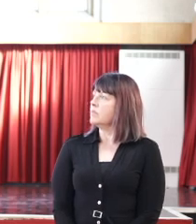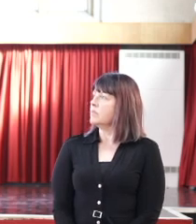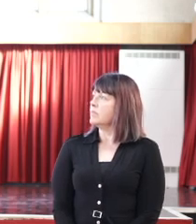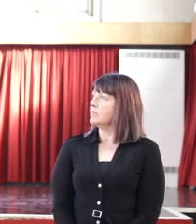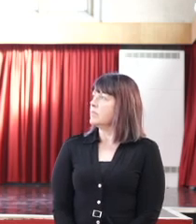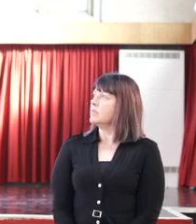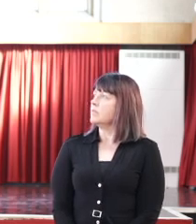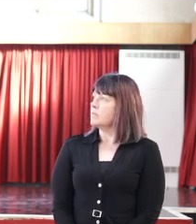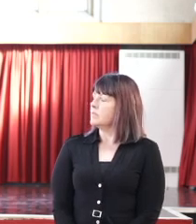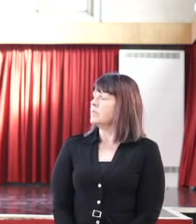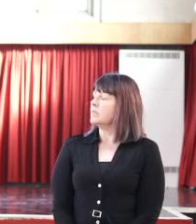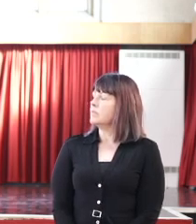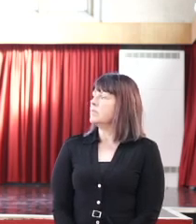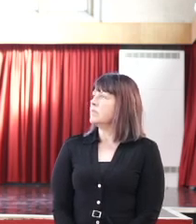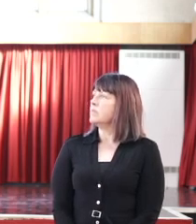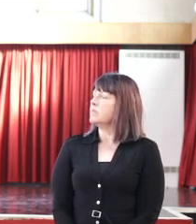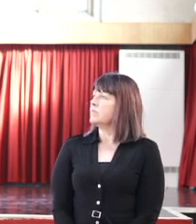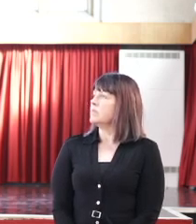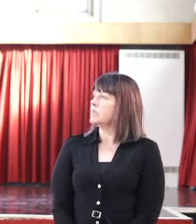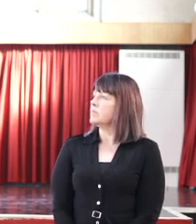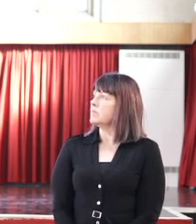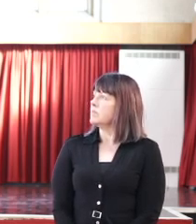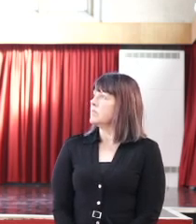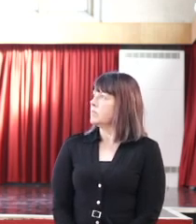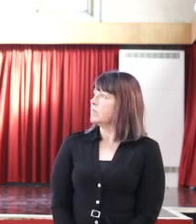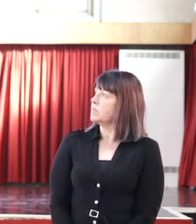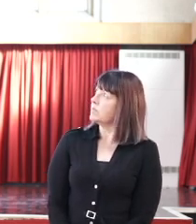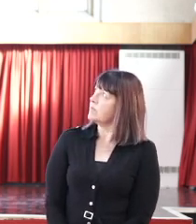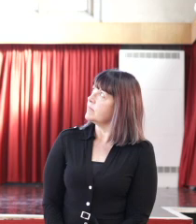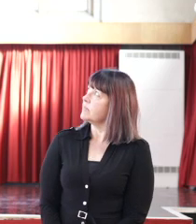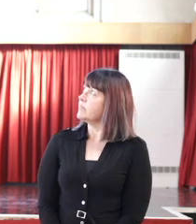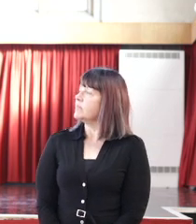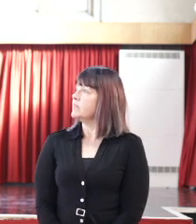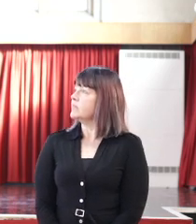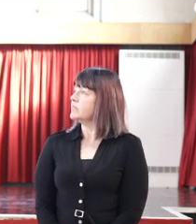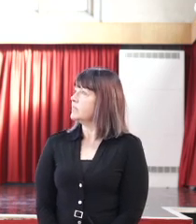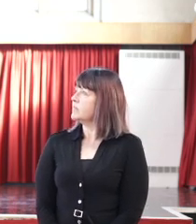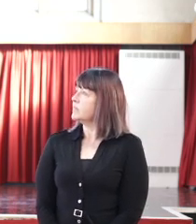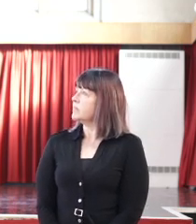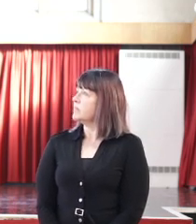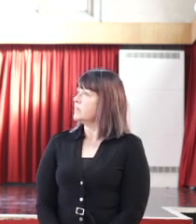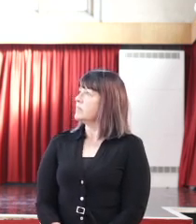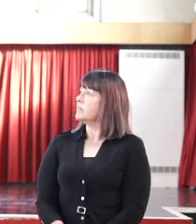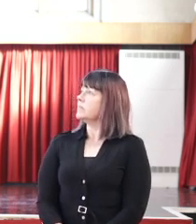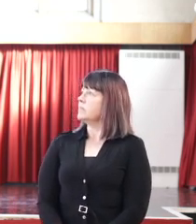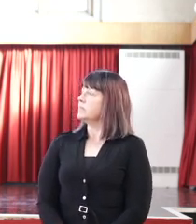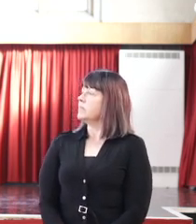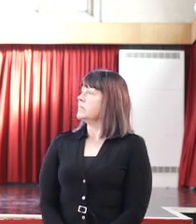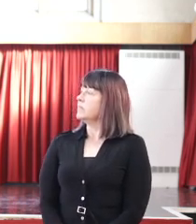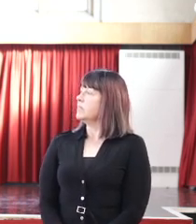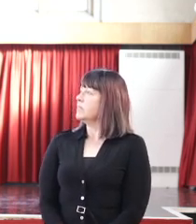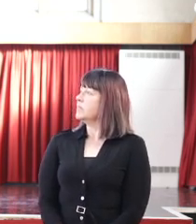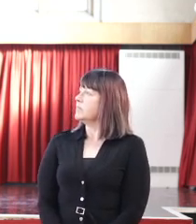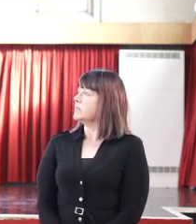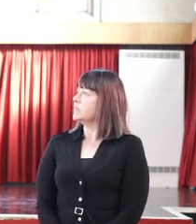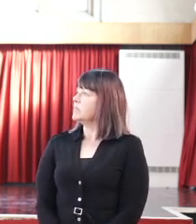be something that they enjoy and something that you can respect all the people that attend. Could we move on to the next slide, please?